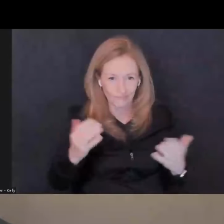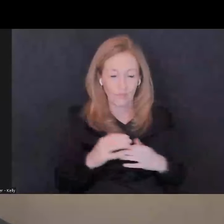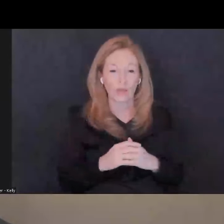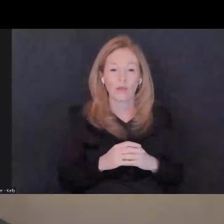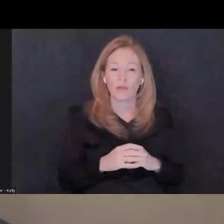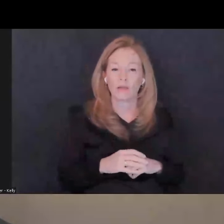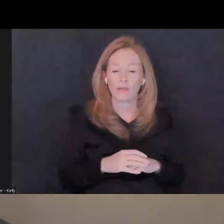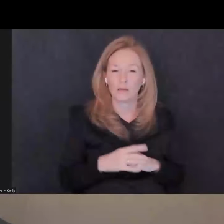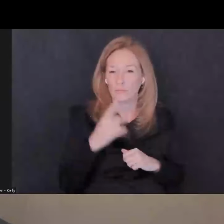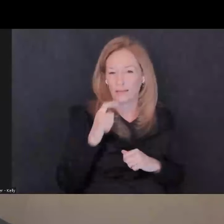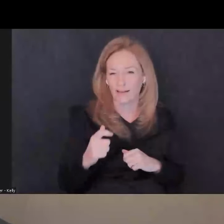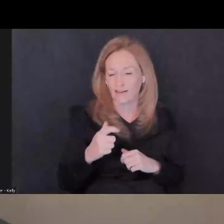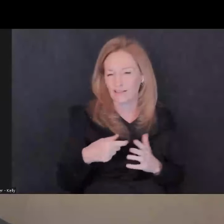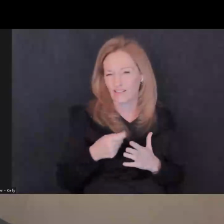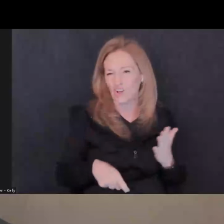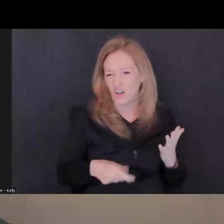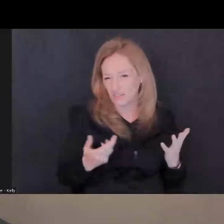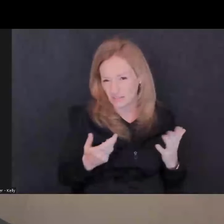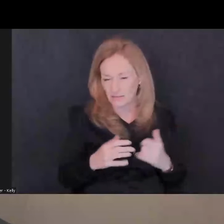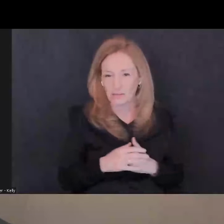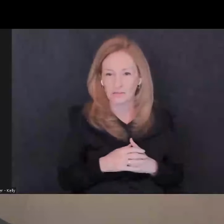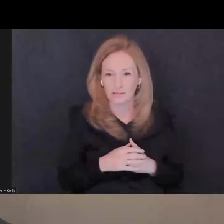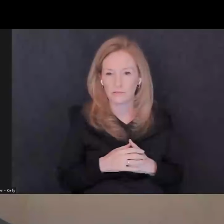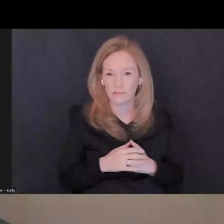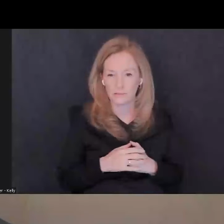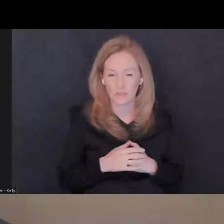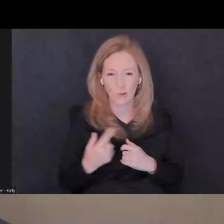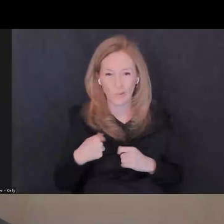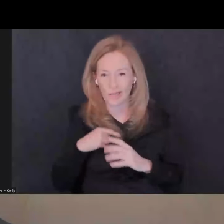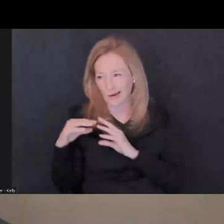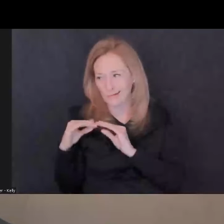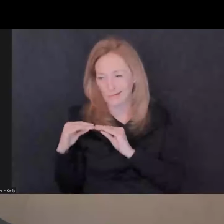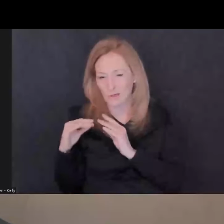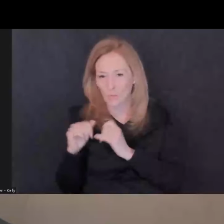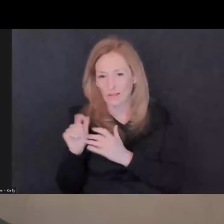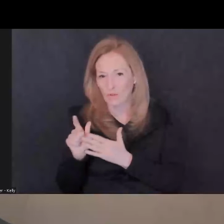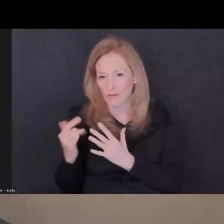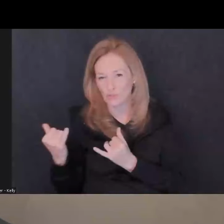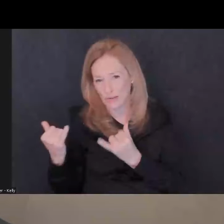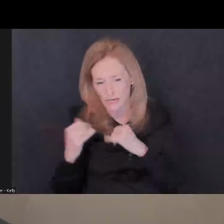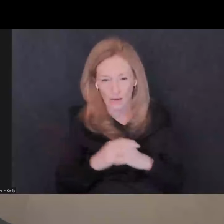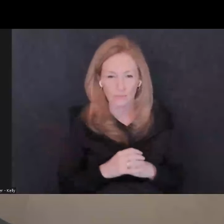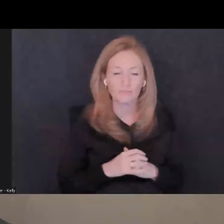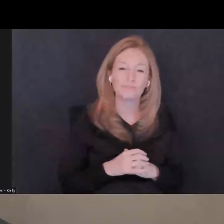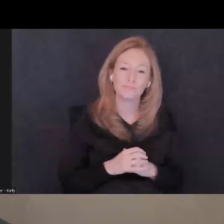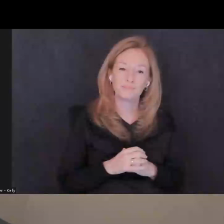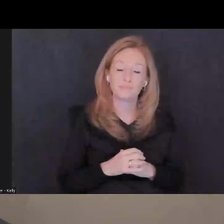just because of the cost of them. So we're talking with the lawyers and such, just so you guys are, just for transparency's sake.